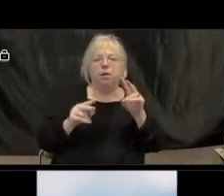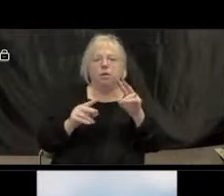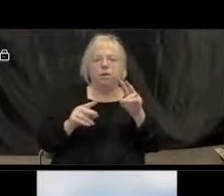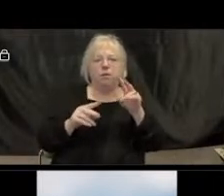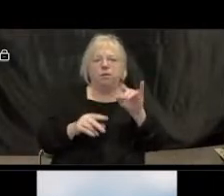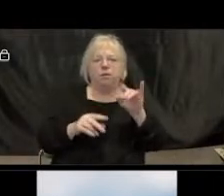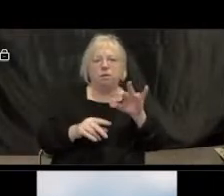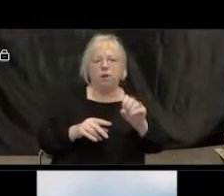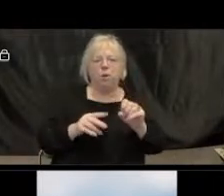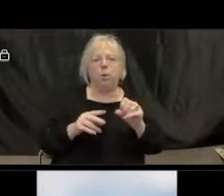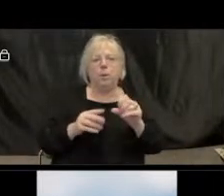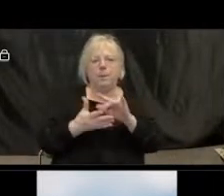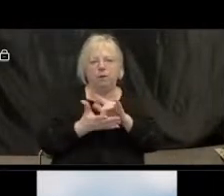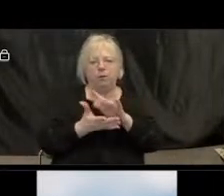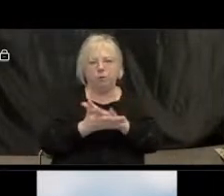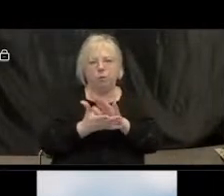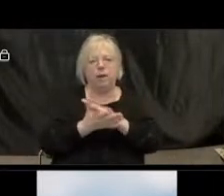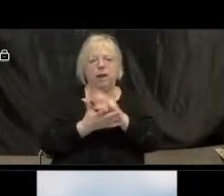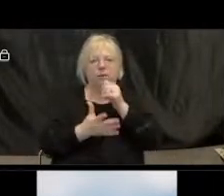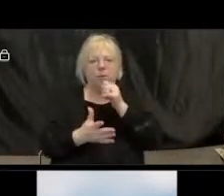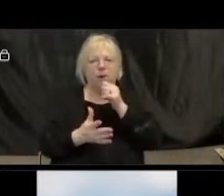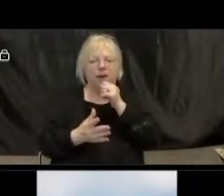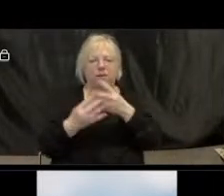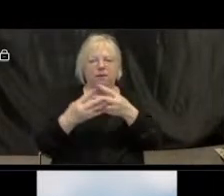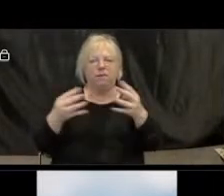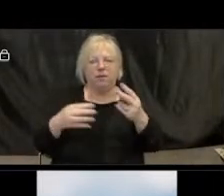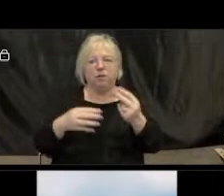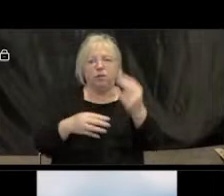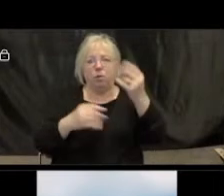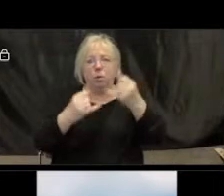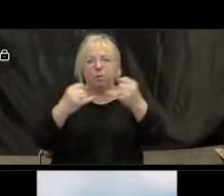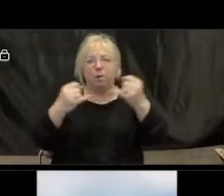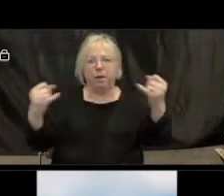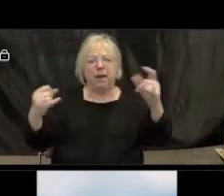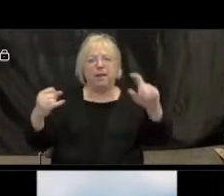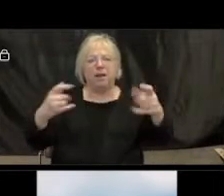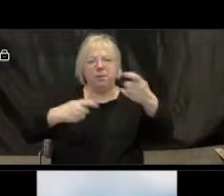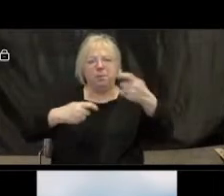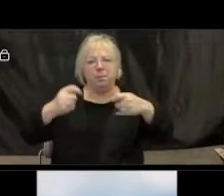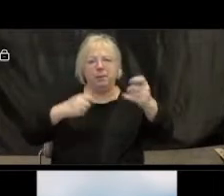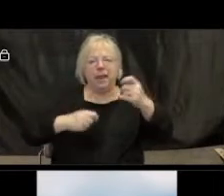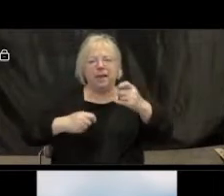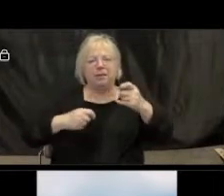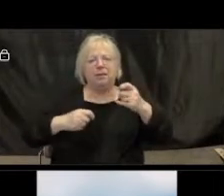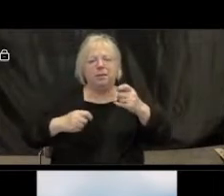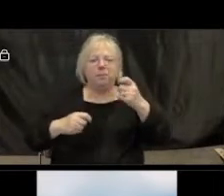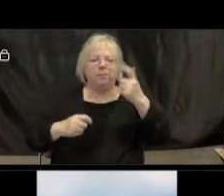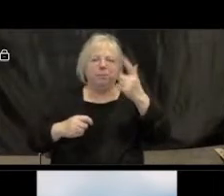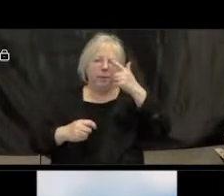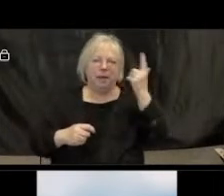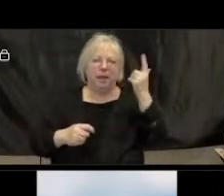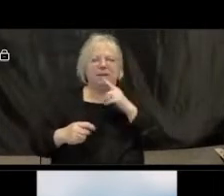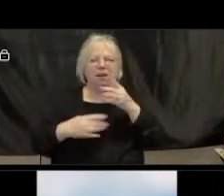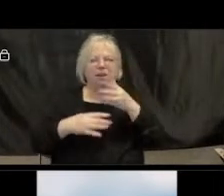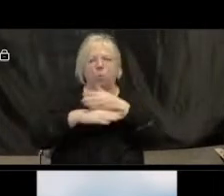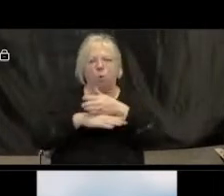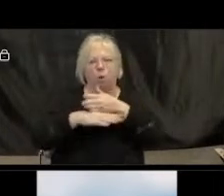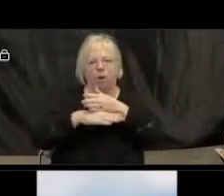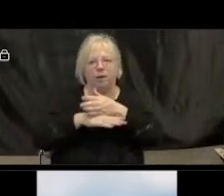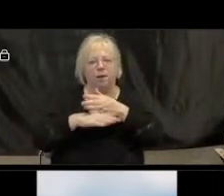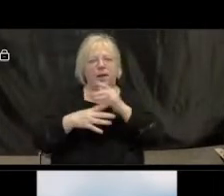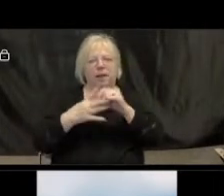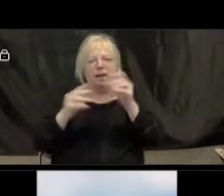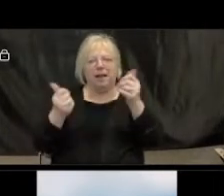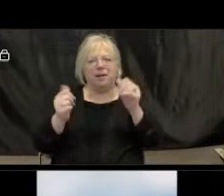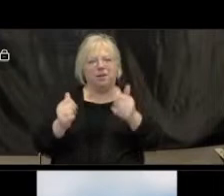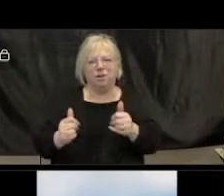wood privacy fence along its north property line that has had to be replaced in several locations because it is wood, which